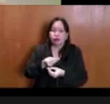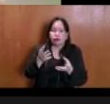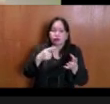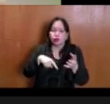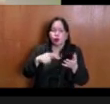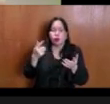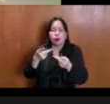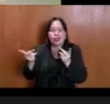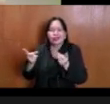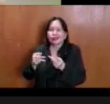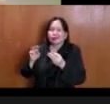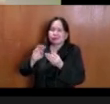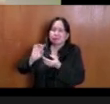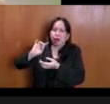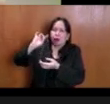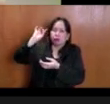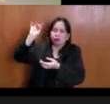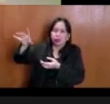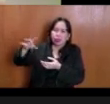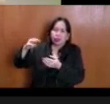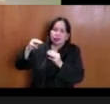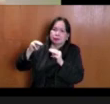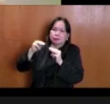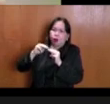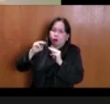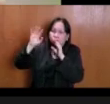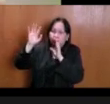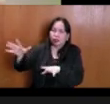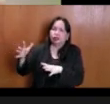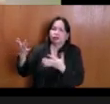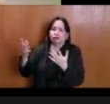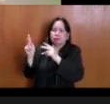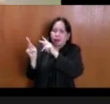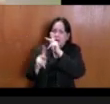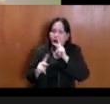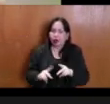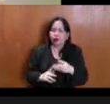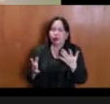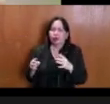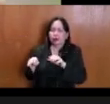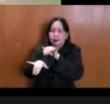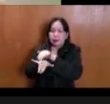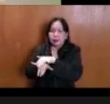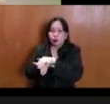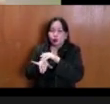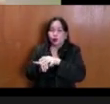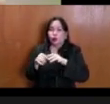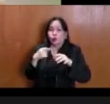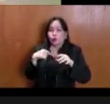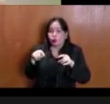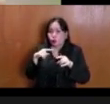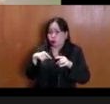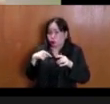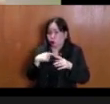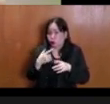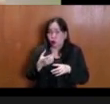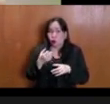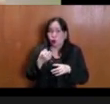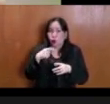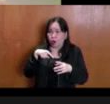off-grid areas like Mindoro and Palawan. So what do? We, the on-grid